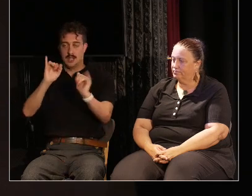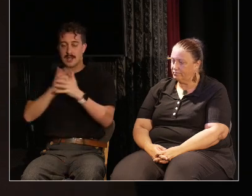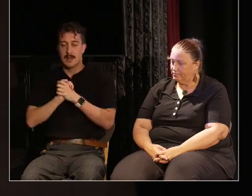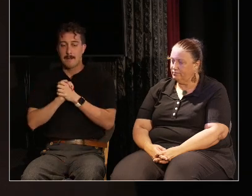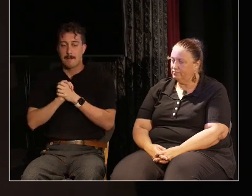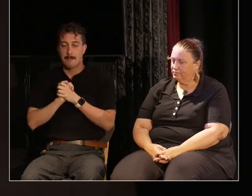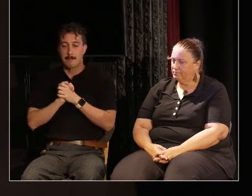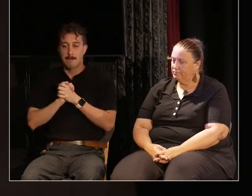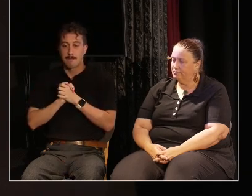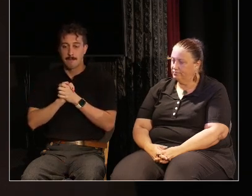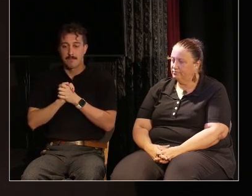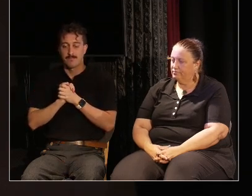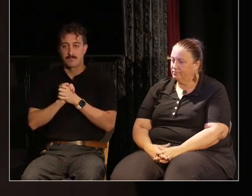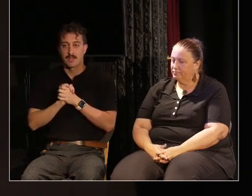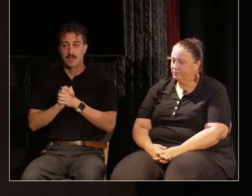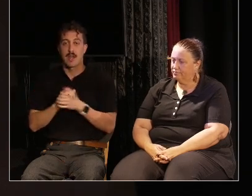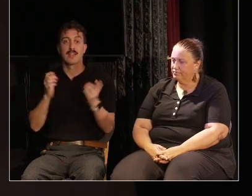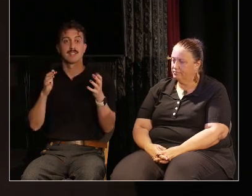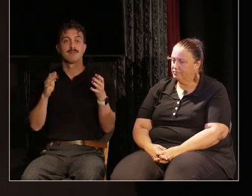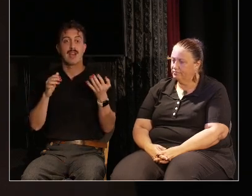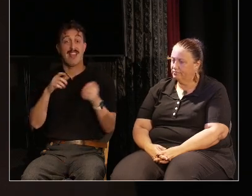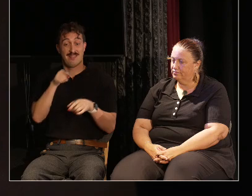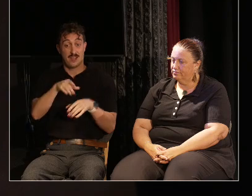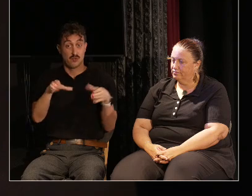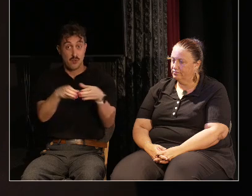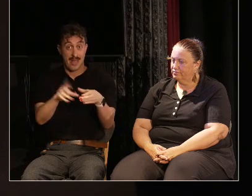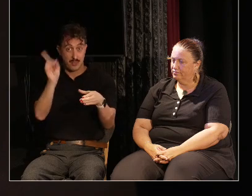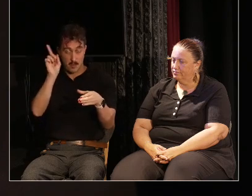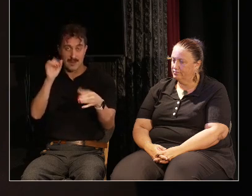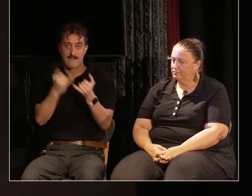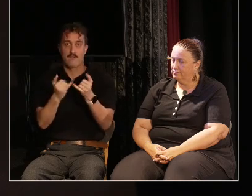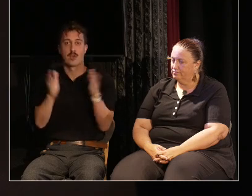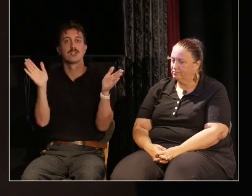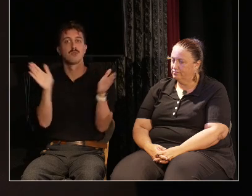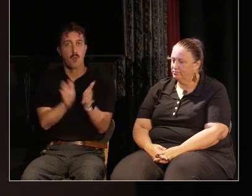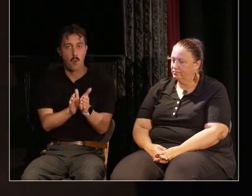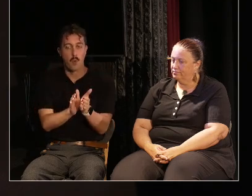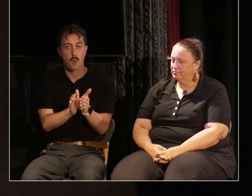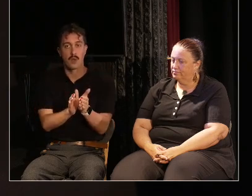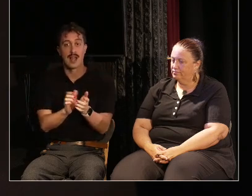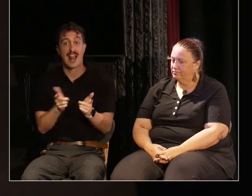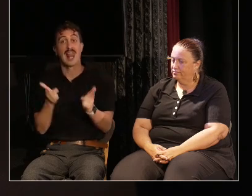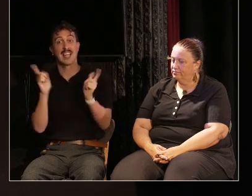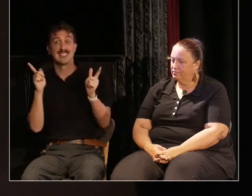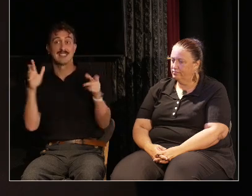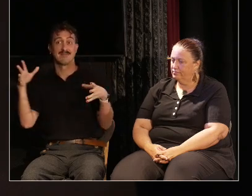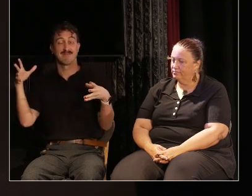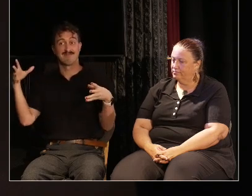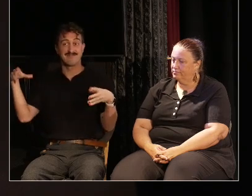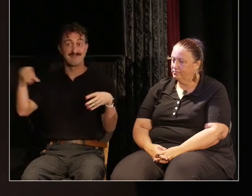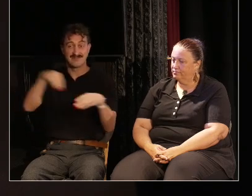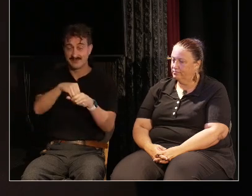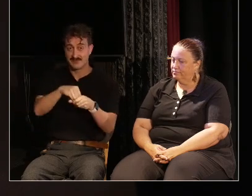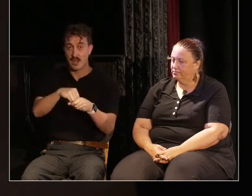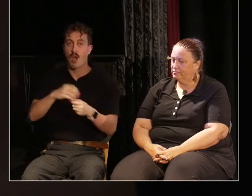that there are limited currently levers that can be pulled, and not national levers. So that's what I will be continuing